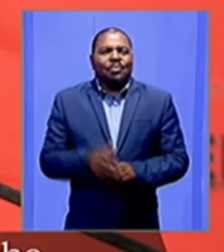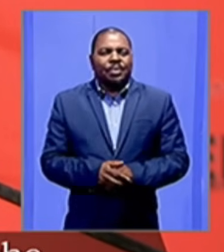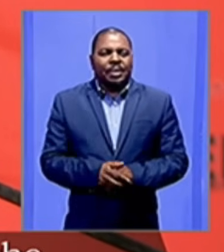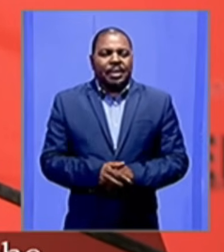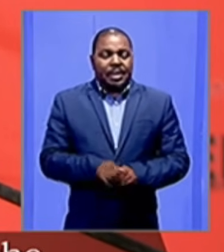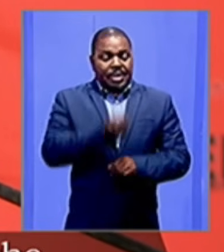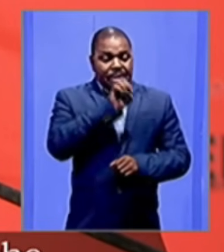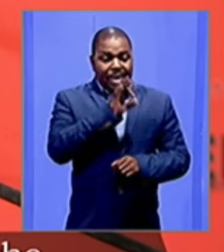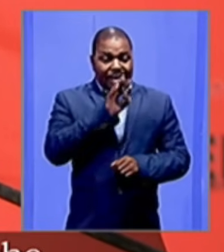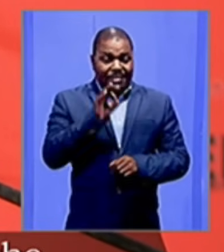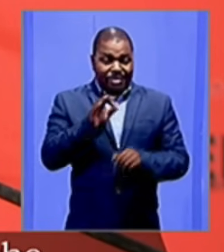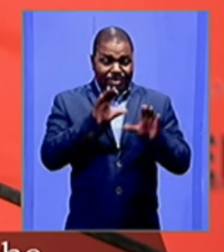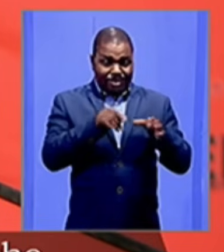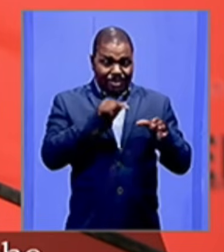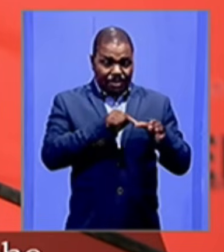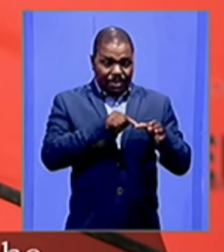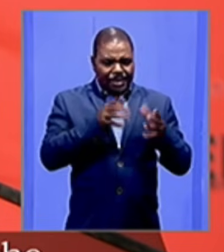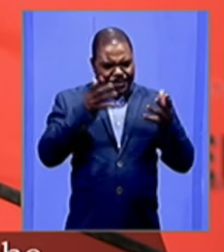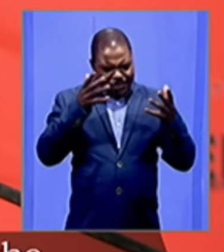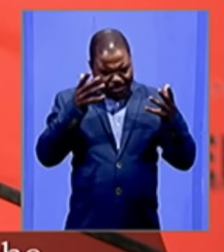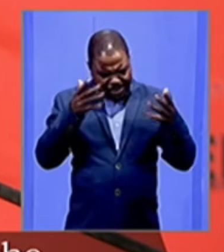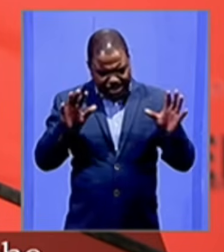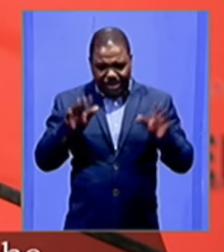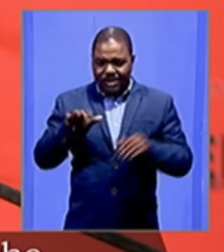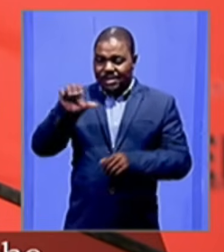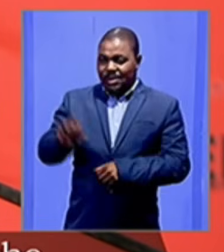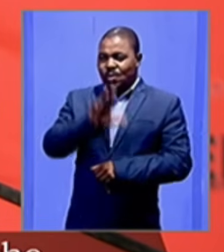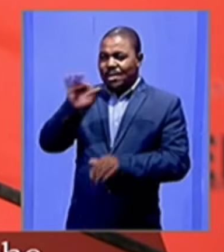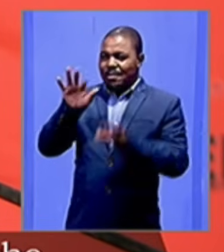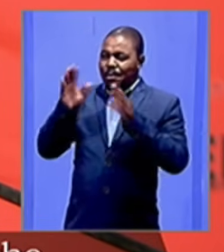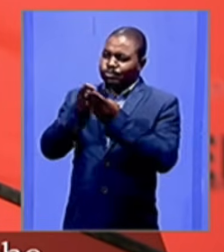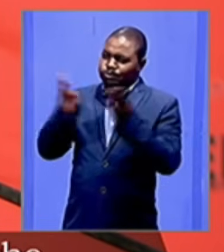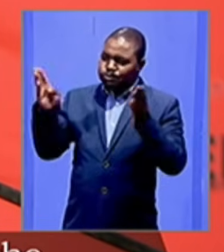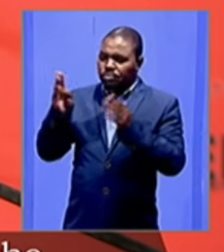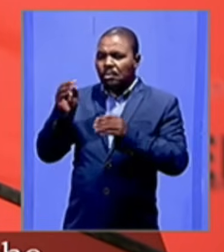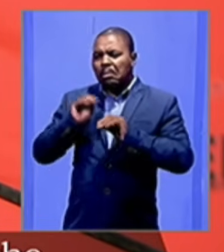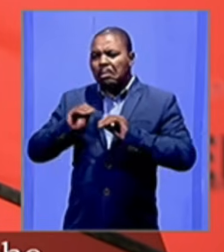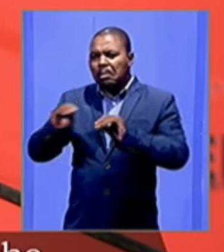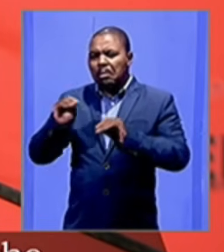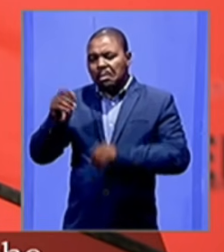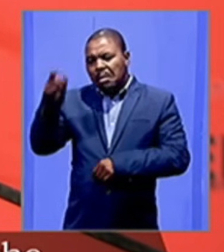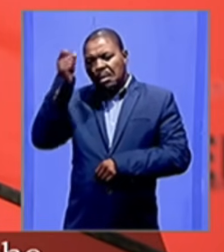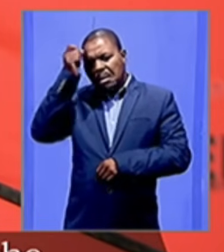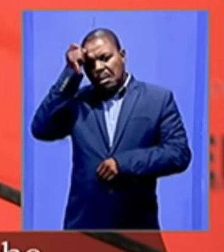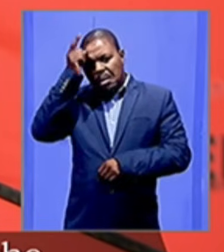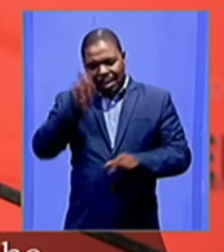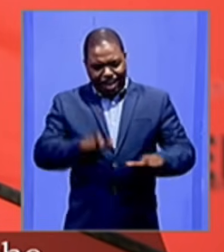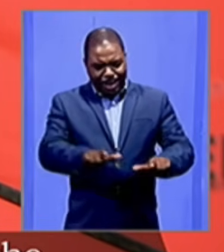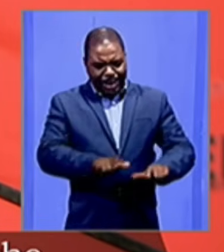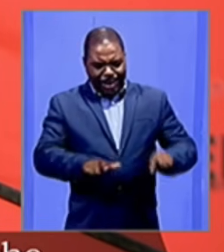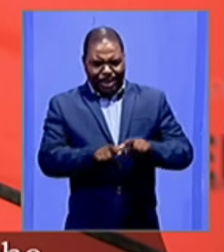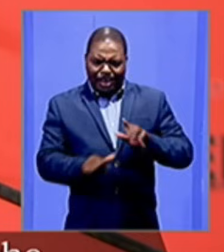the EFF that has made the people of South Africa. How important is the land question?